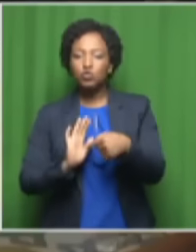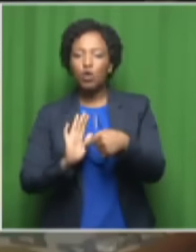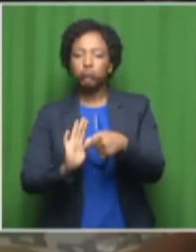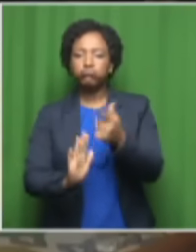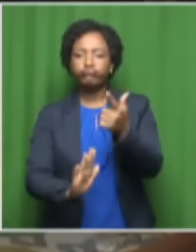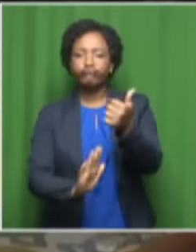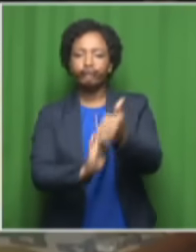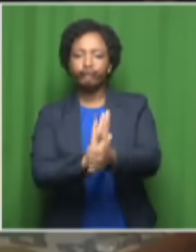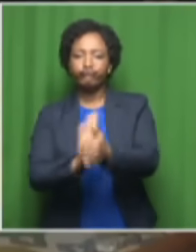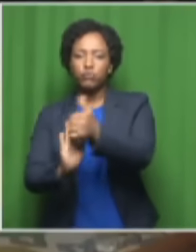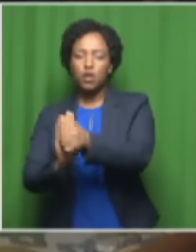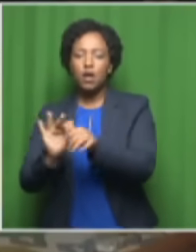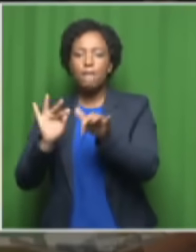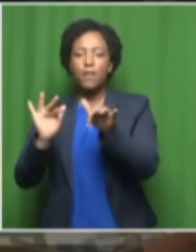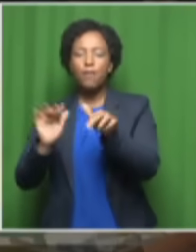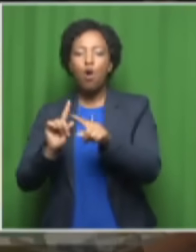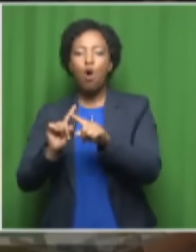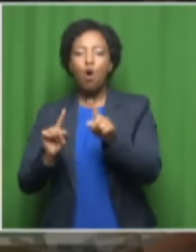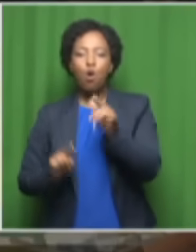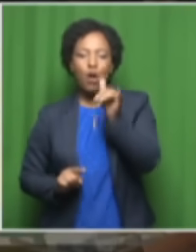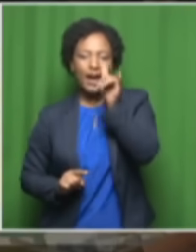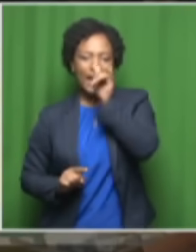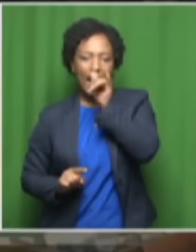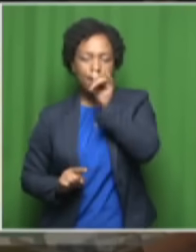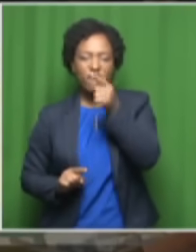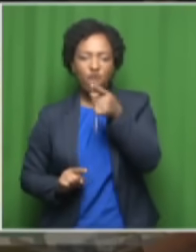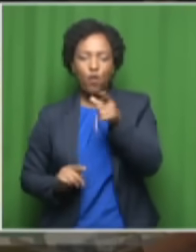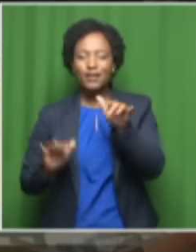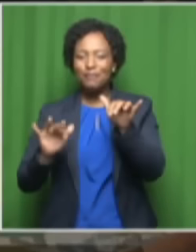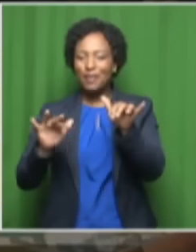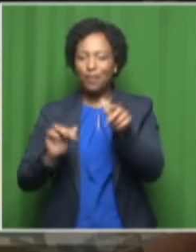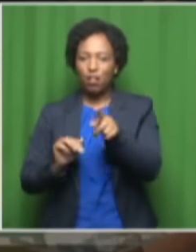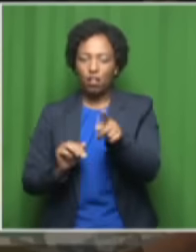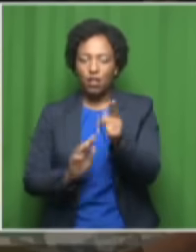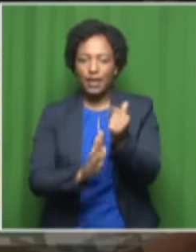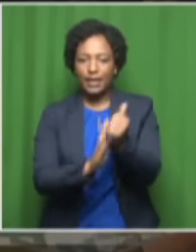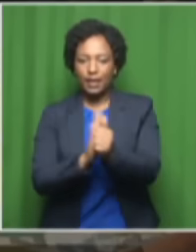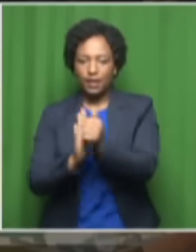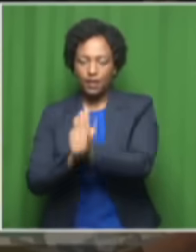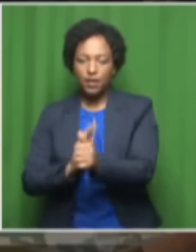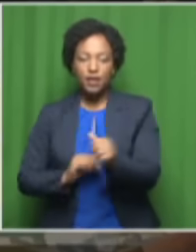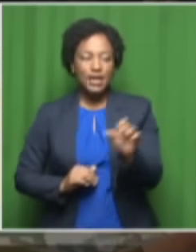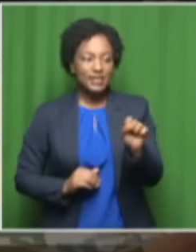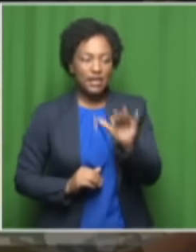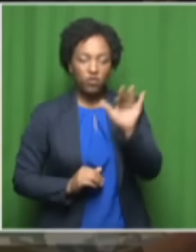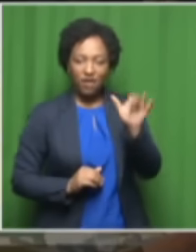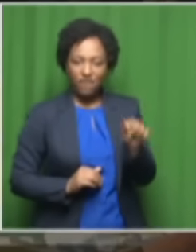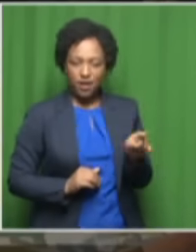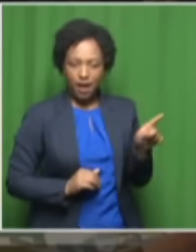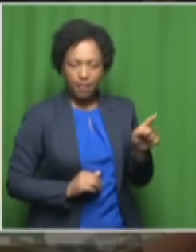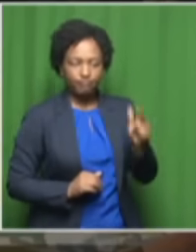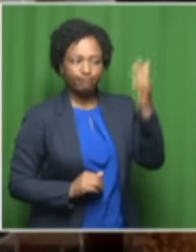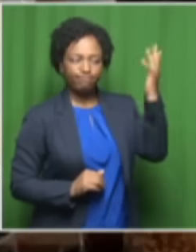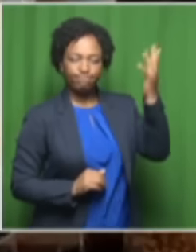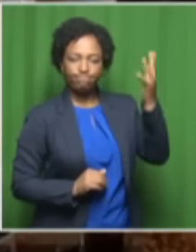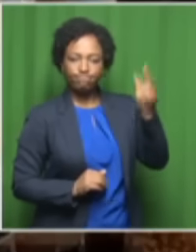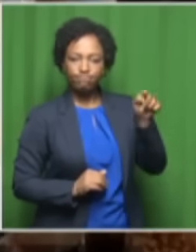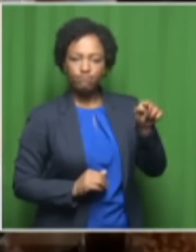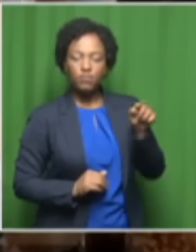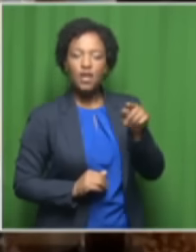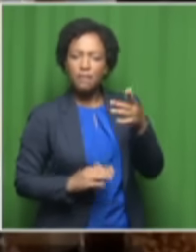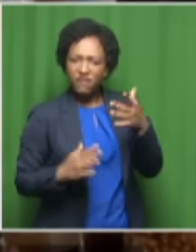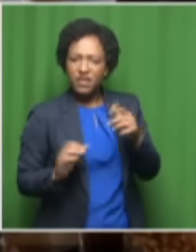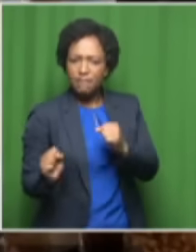on crimes against humanity. Let me say this about South Africa finally. I stick to what I said on